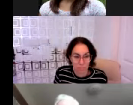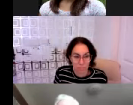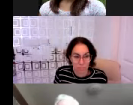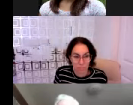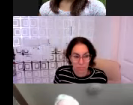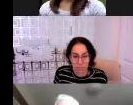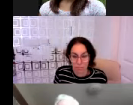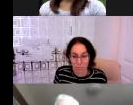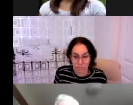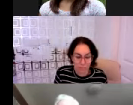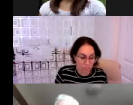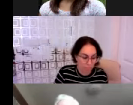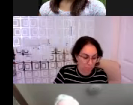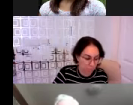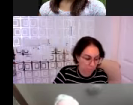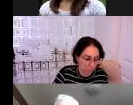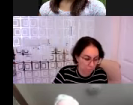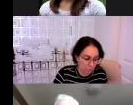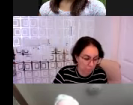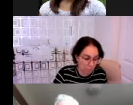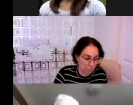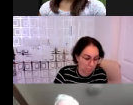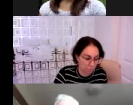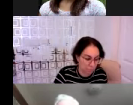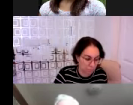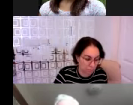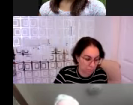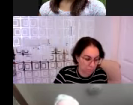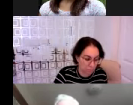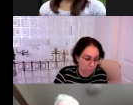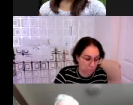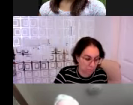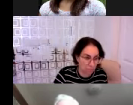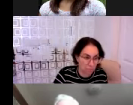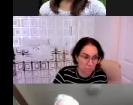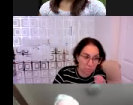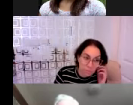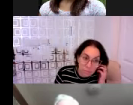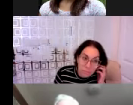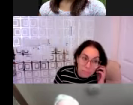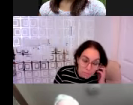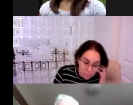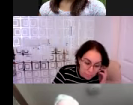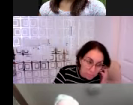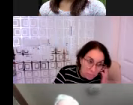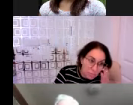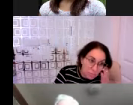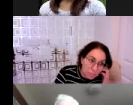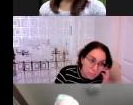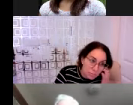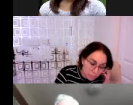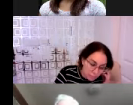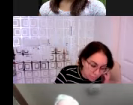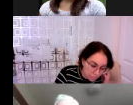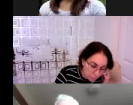periods. We pre-registered this. We collected an additional cohort of subjects and the preprints online. The paper will hopefully